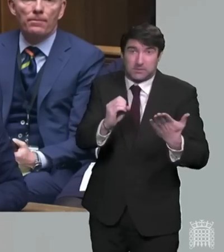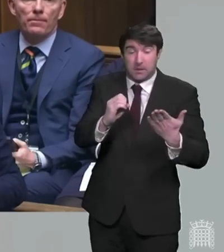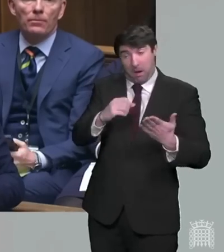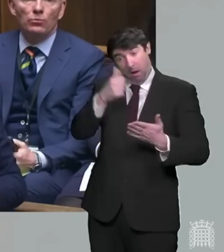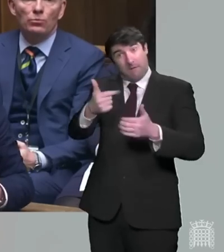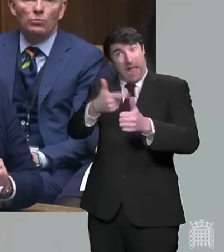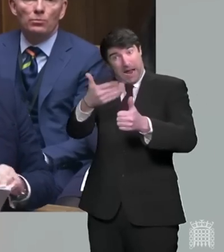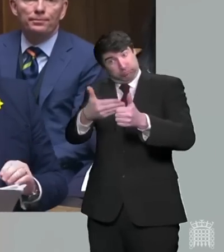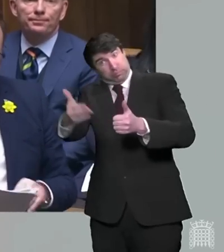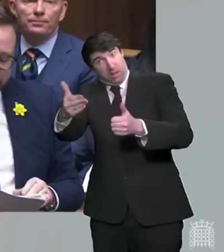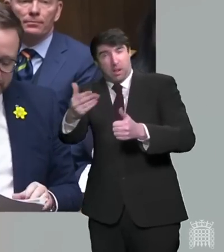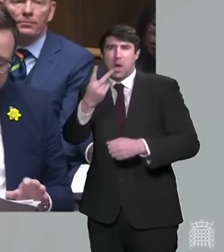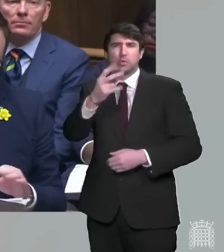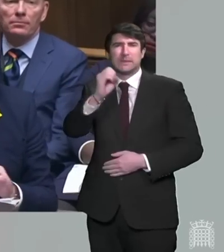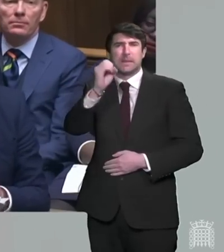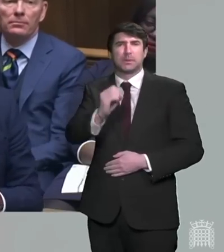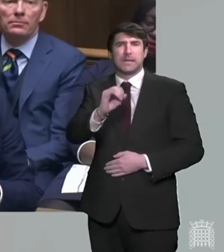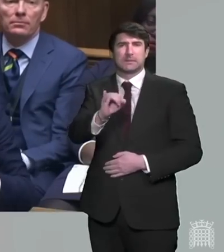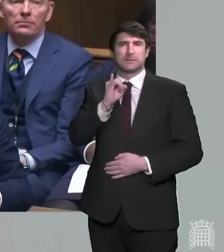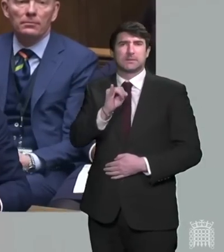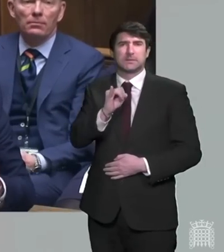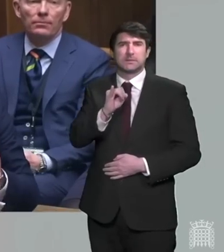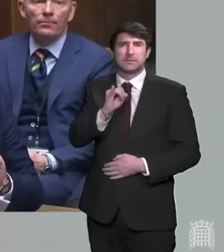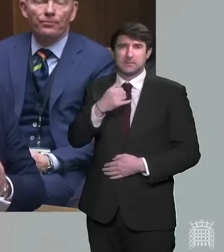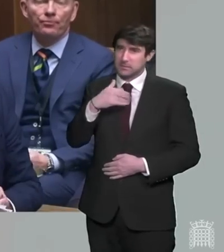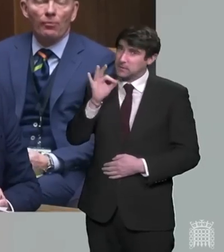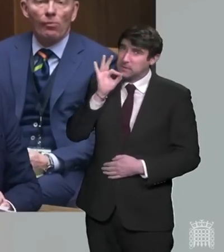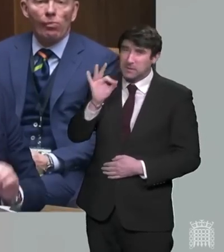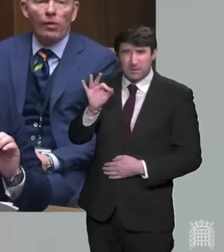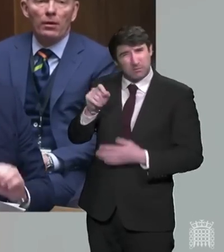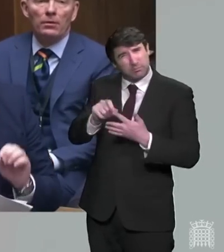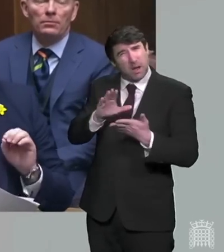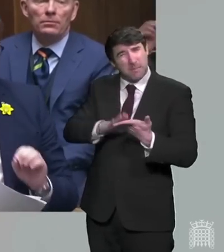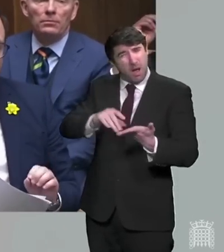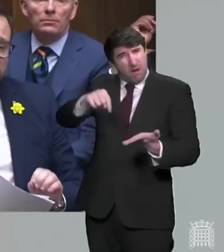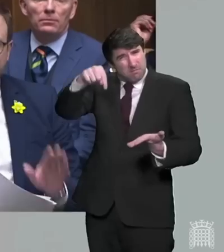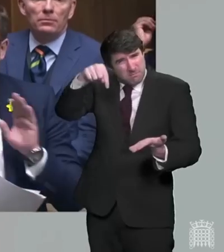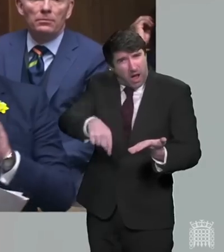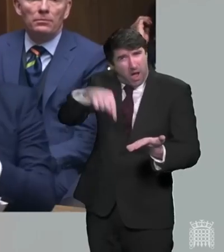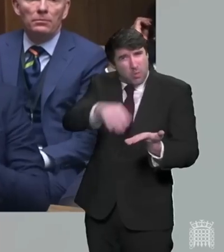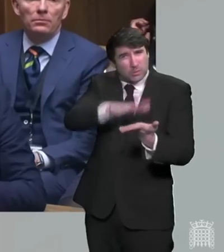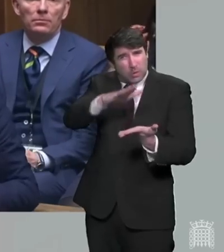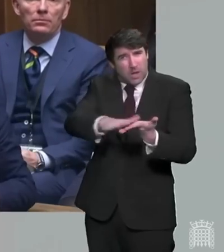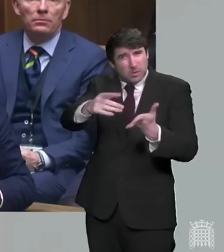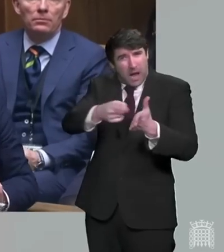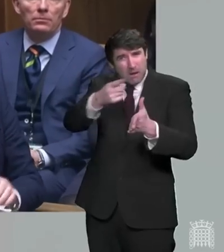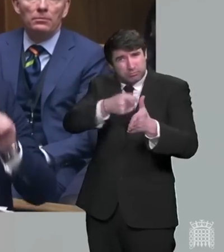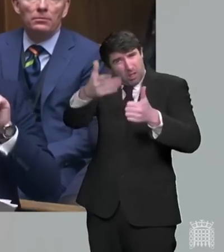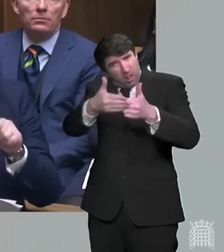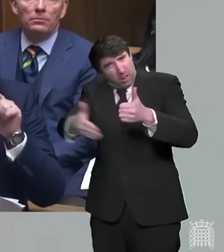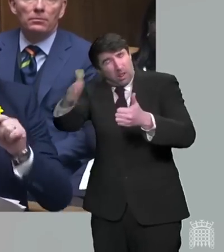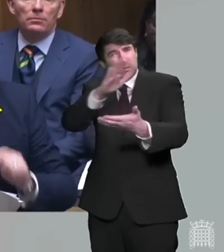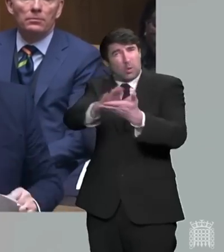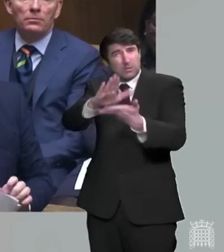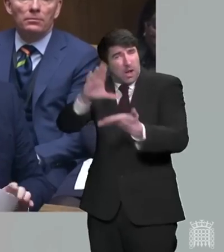now. Why can't the Prime Minister see the need to take action on energy bills now, avoid the cliff edge, and they can shout all they like, Mr. Speaker,